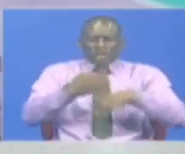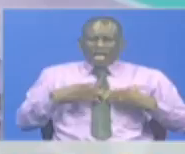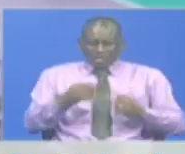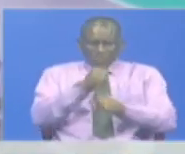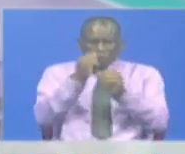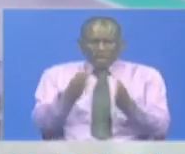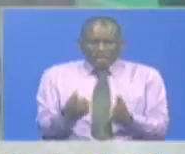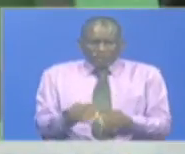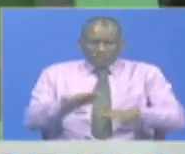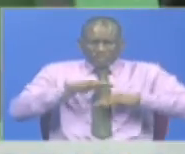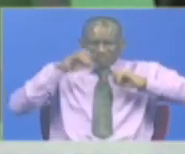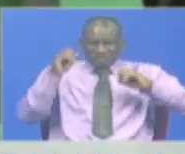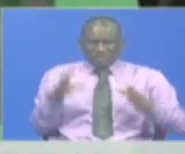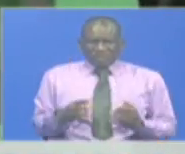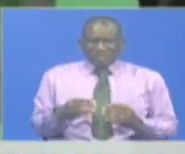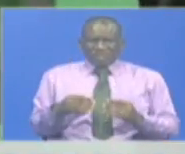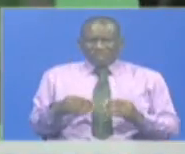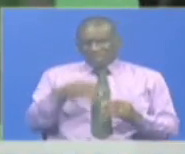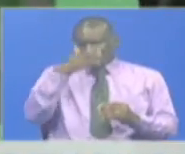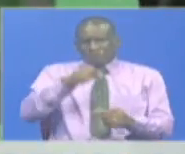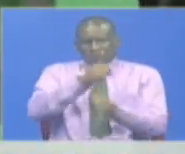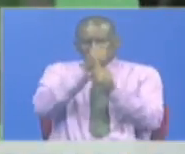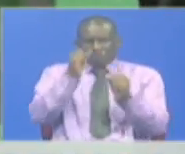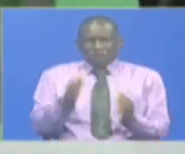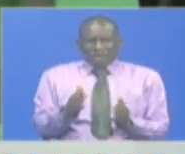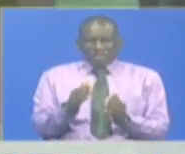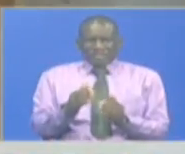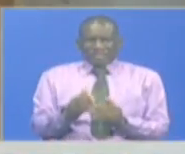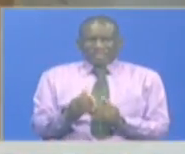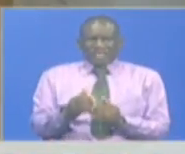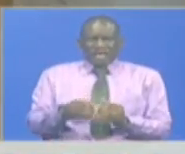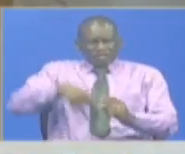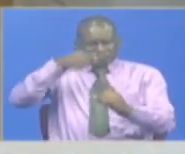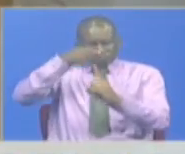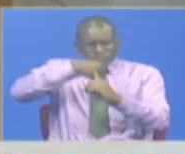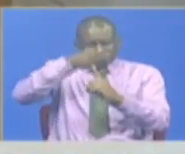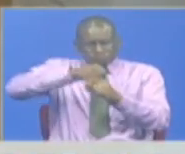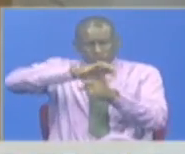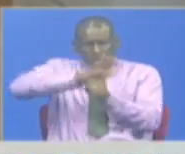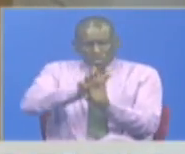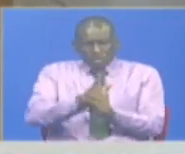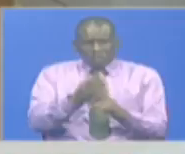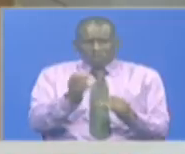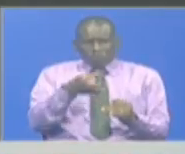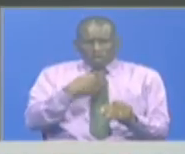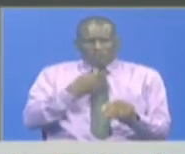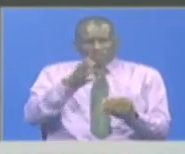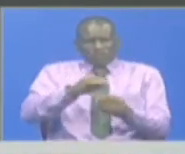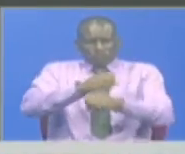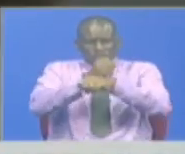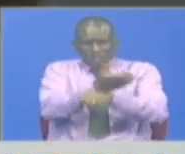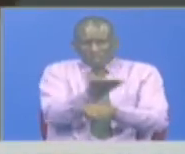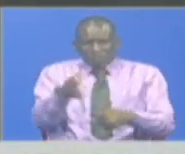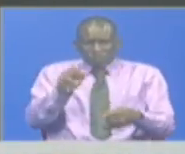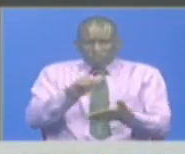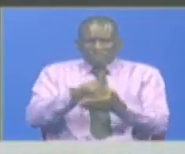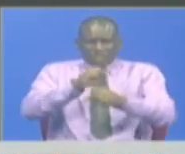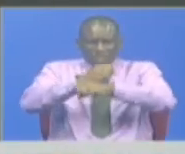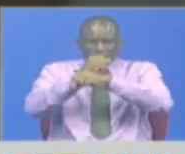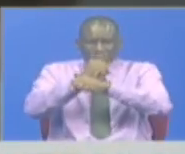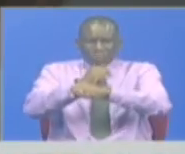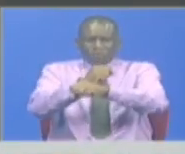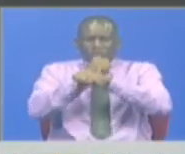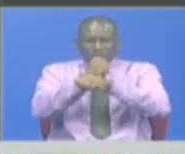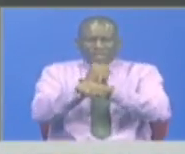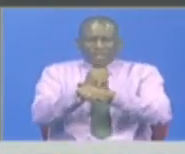limited. Since the workers are on the front line of the fight, the idea is to protect them so that they can protect and lead the